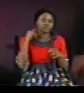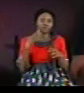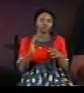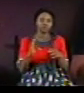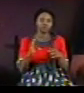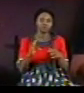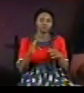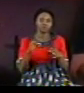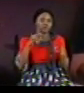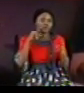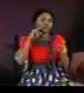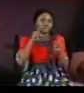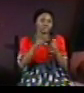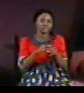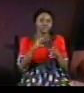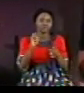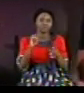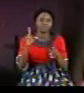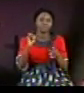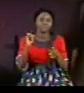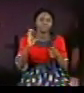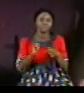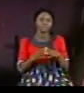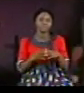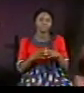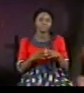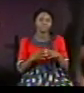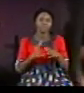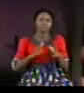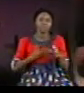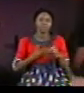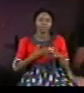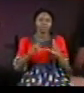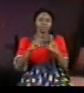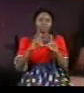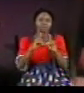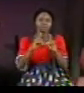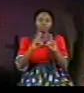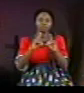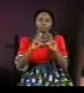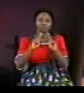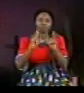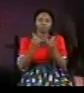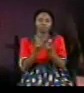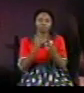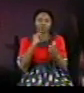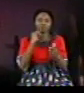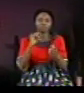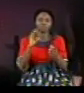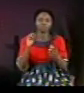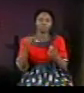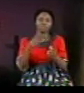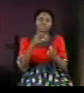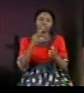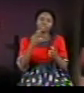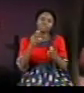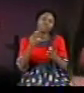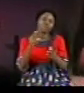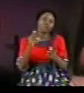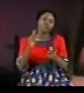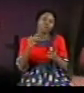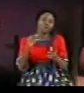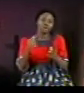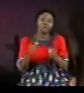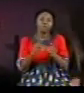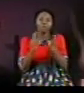Wenya. Our district is Obuna District. in the Okolobri group,